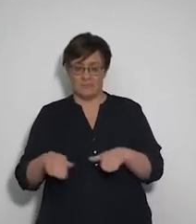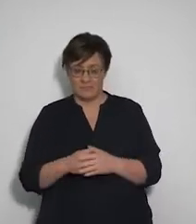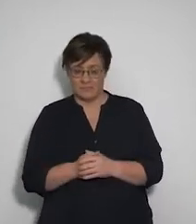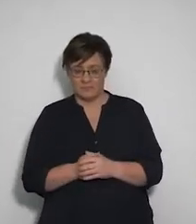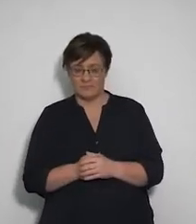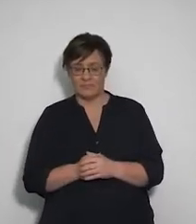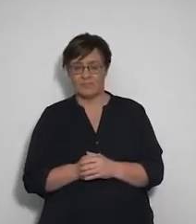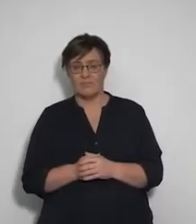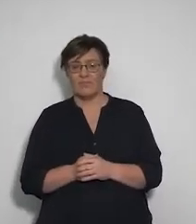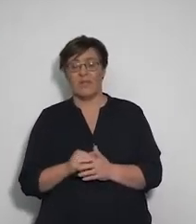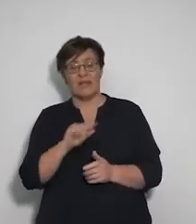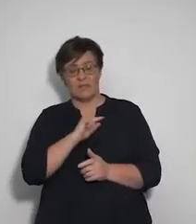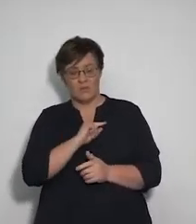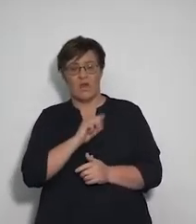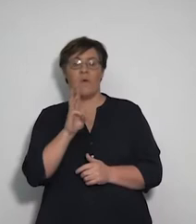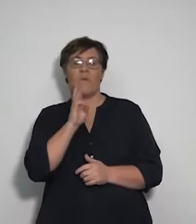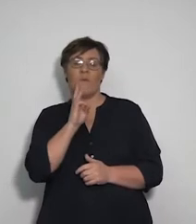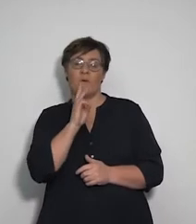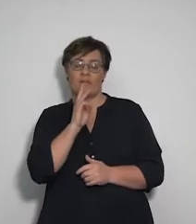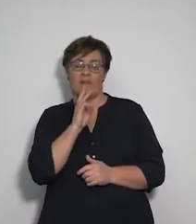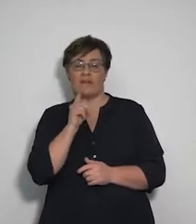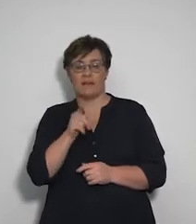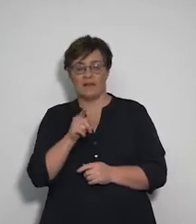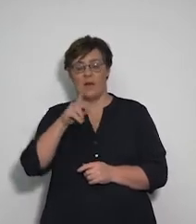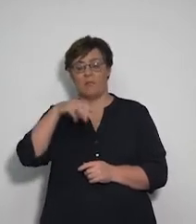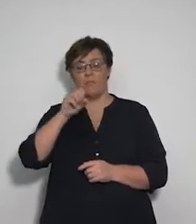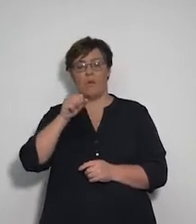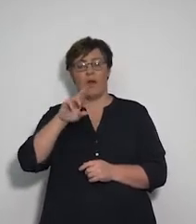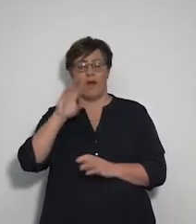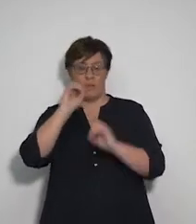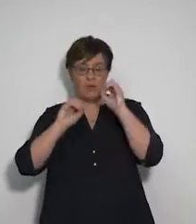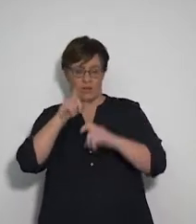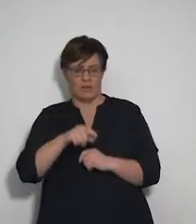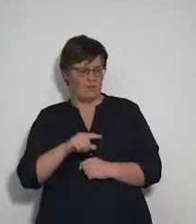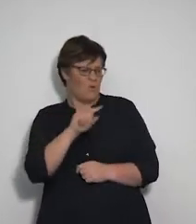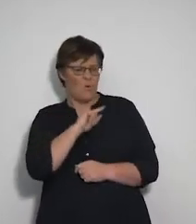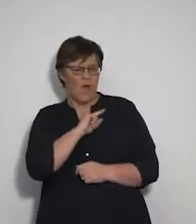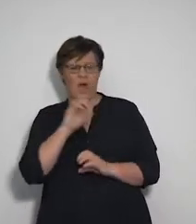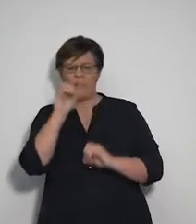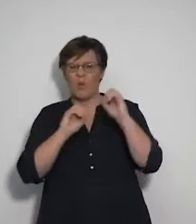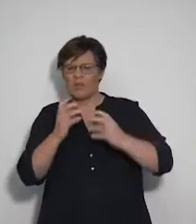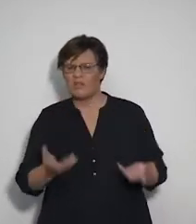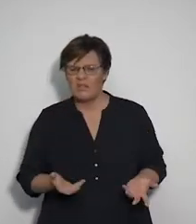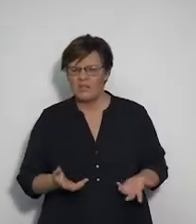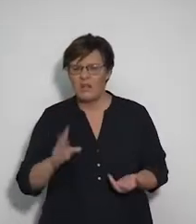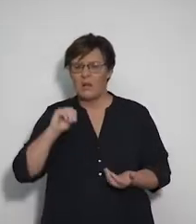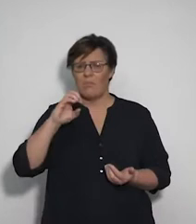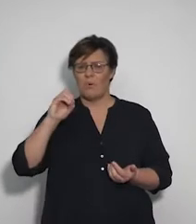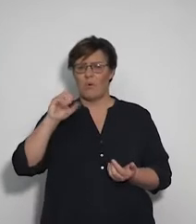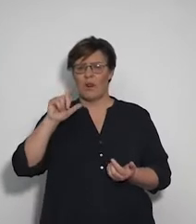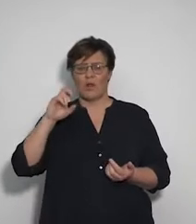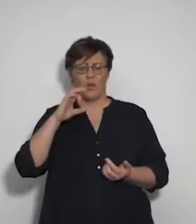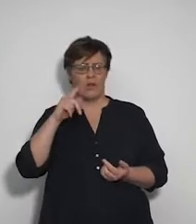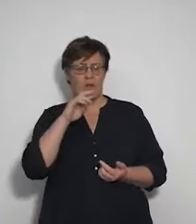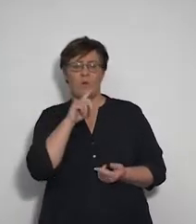characteristics. That's why water is considered a polar molecule. Why is it a molecule? It is because it is a